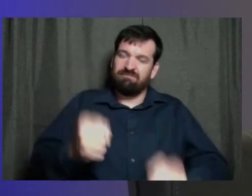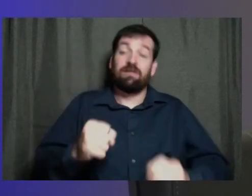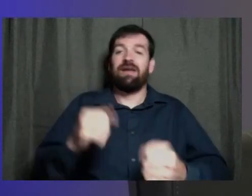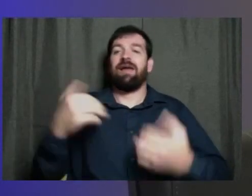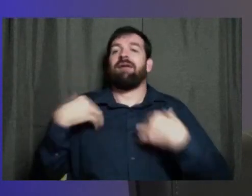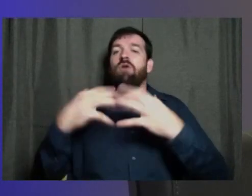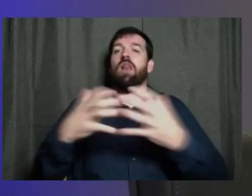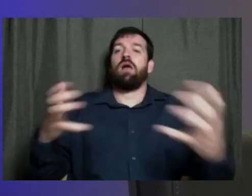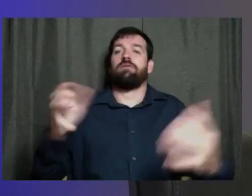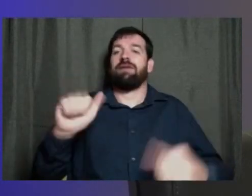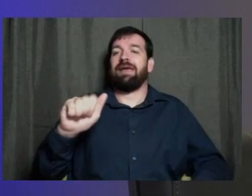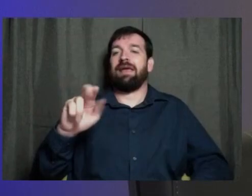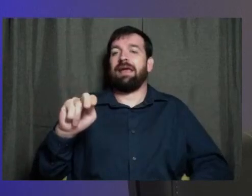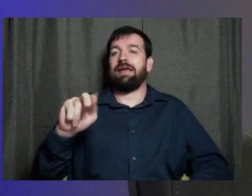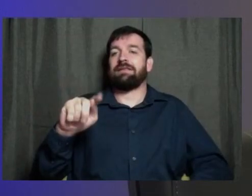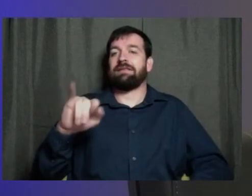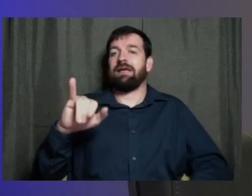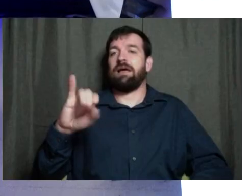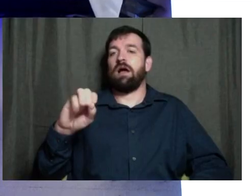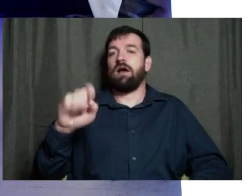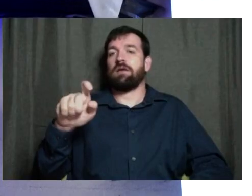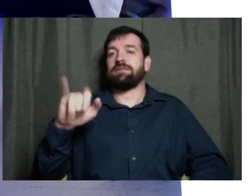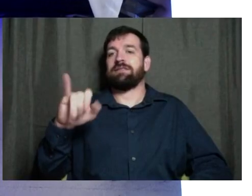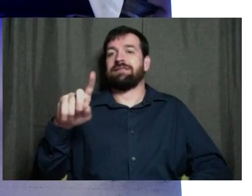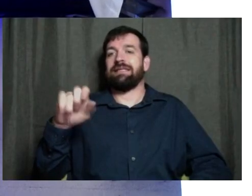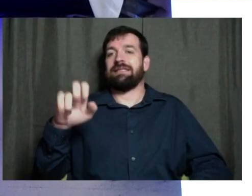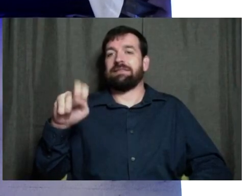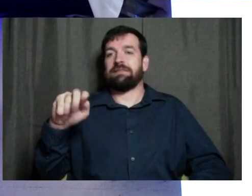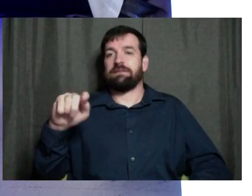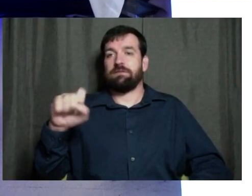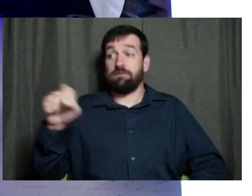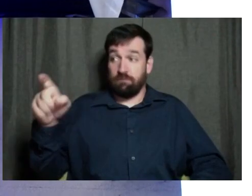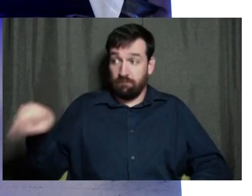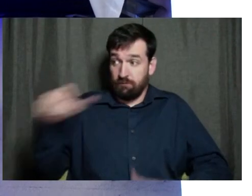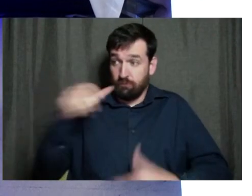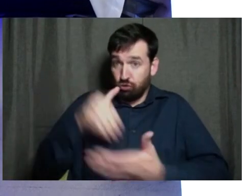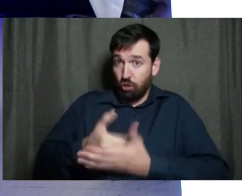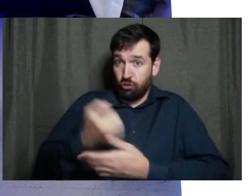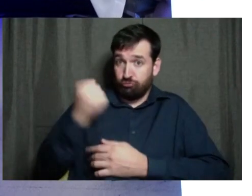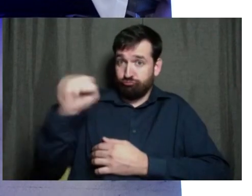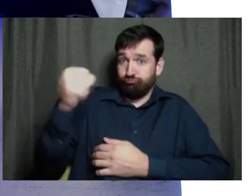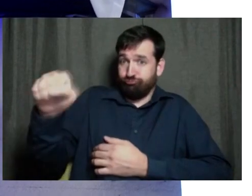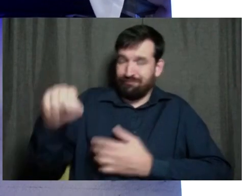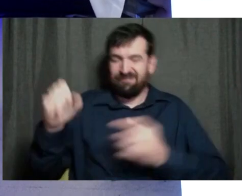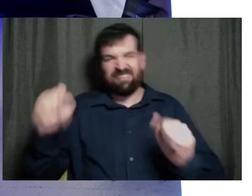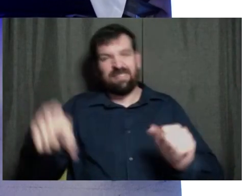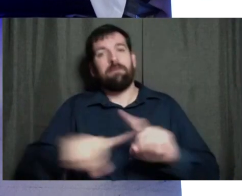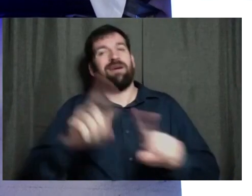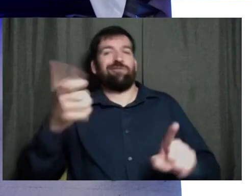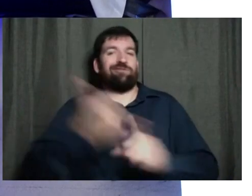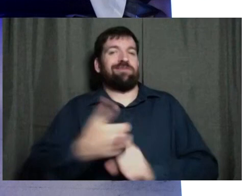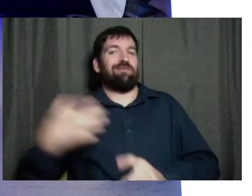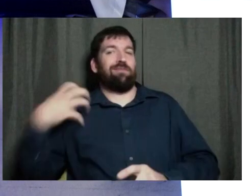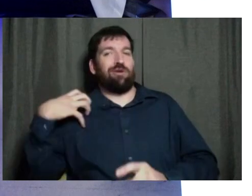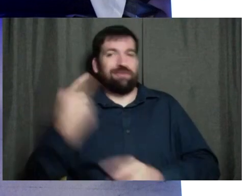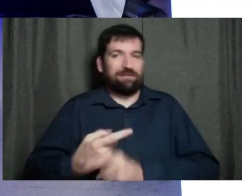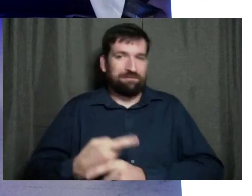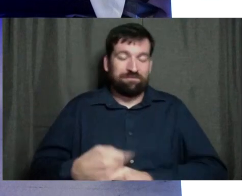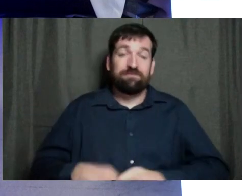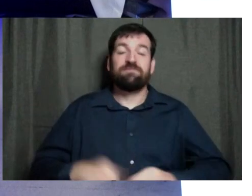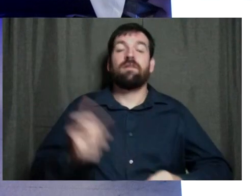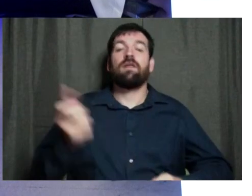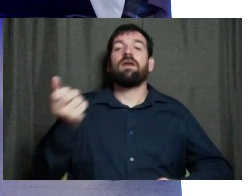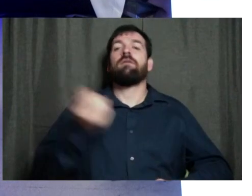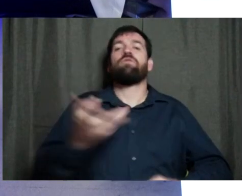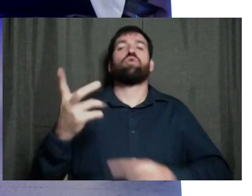and cancer-fighting medicine. But do they push back on you? Sometimes. Well, you're the boss, right? A couple